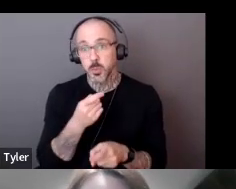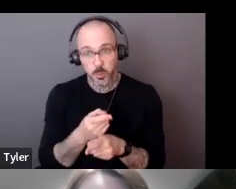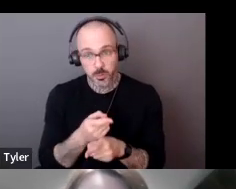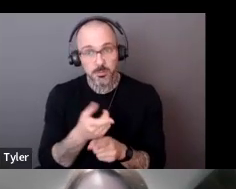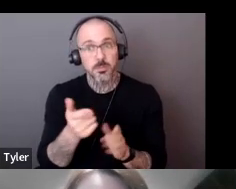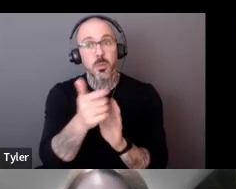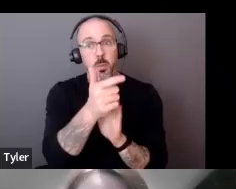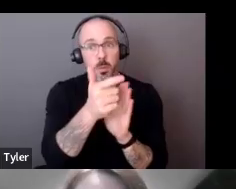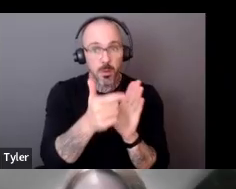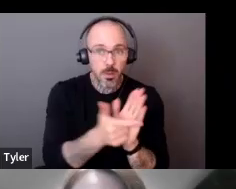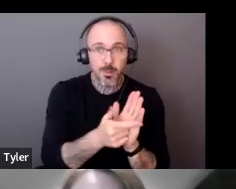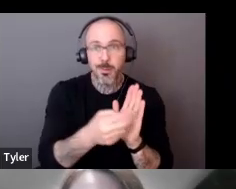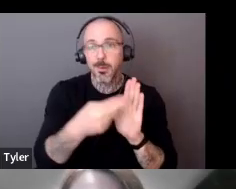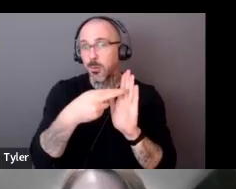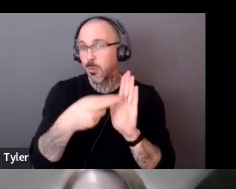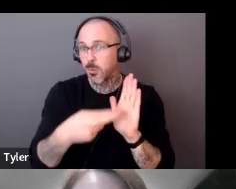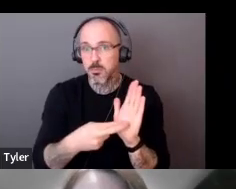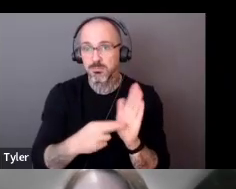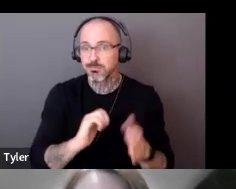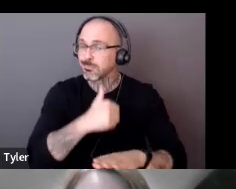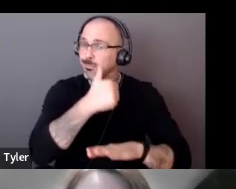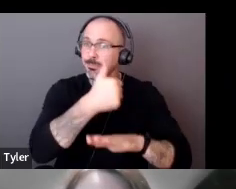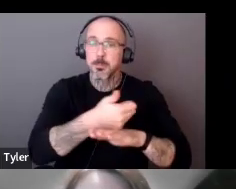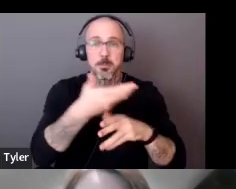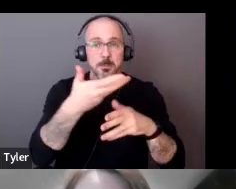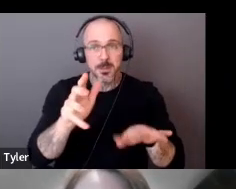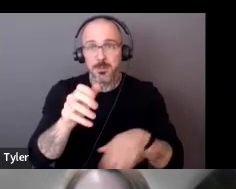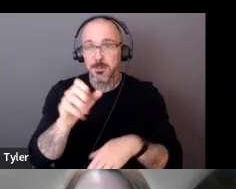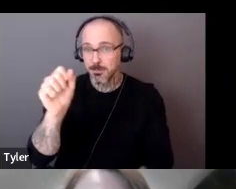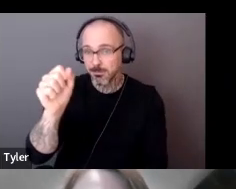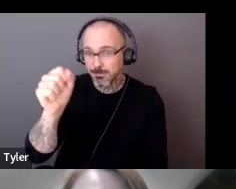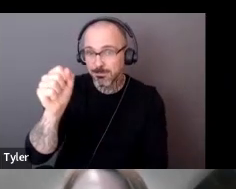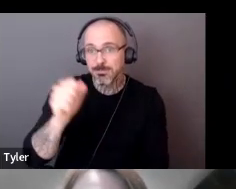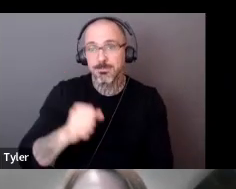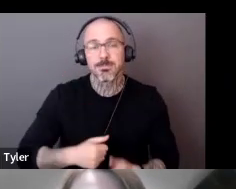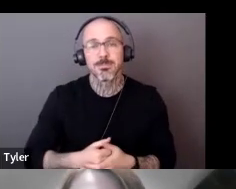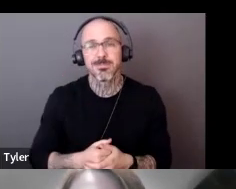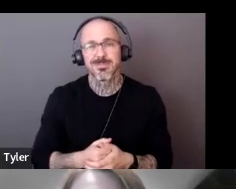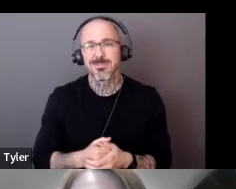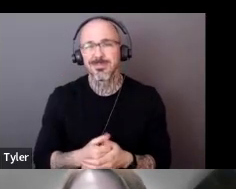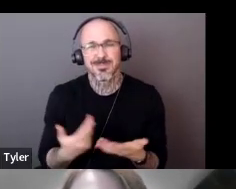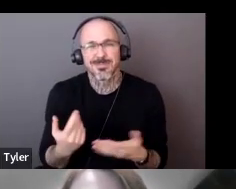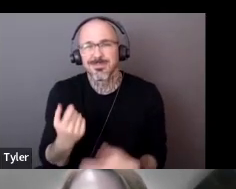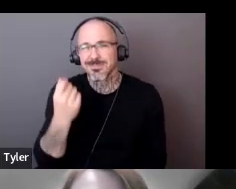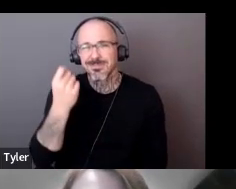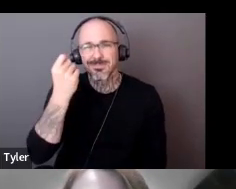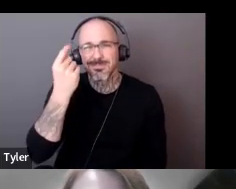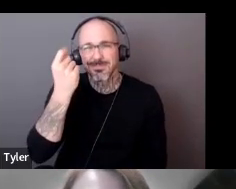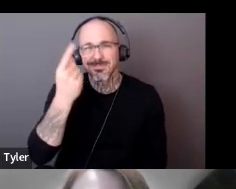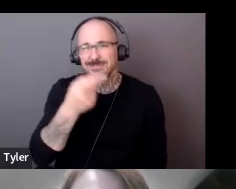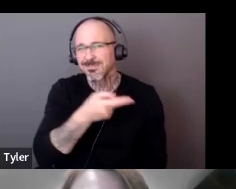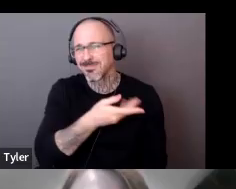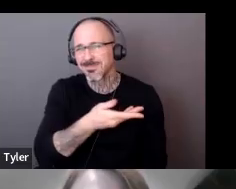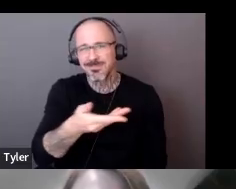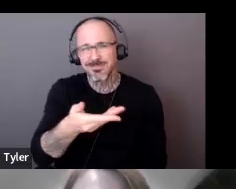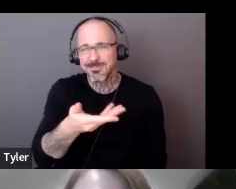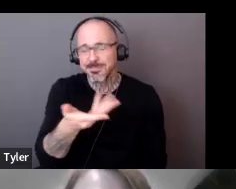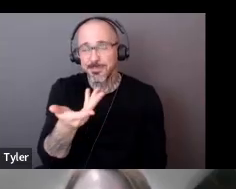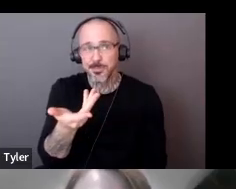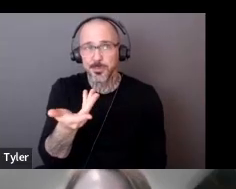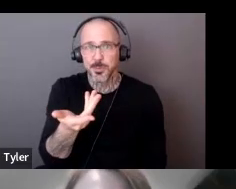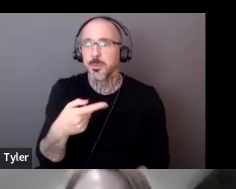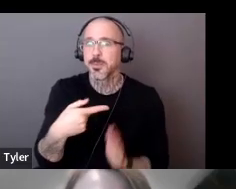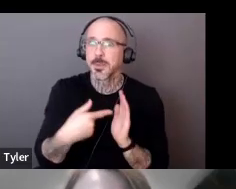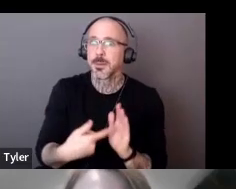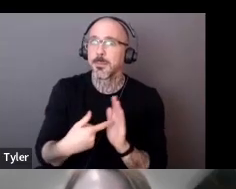or regulations, and yet, for whatever reason, in that